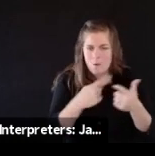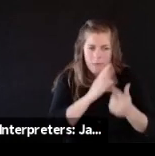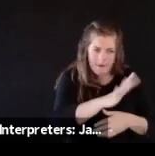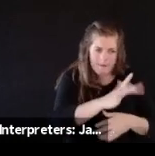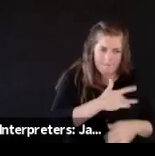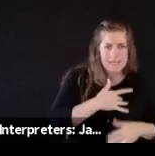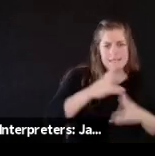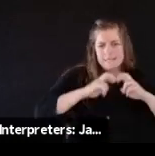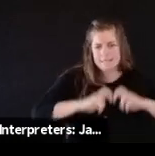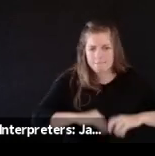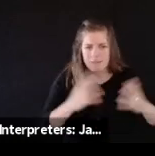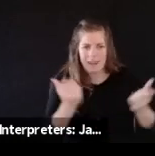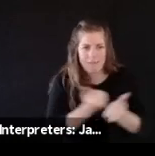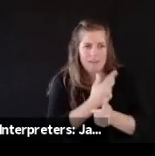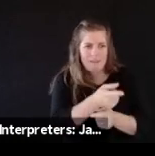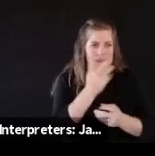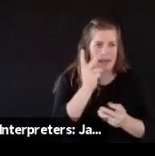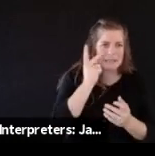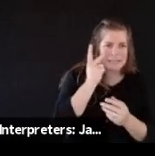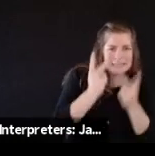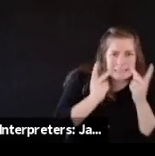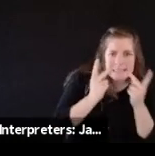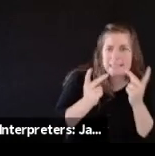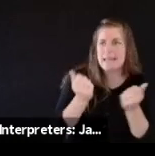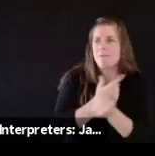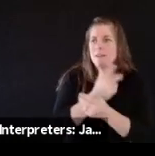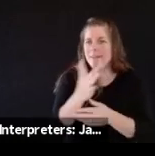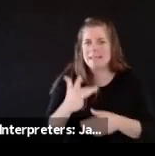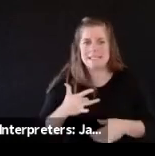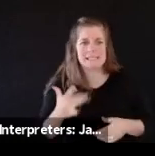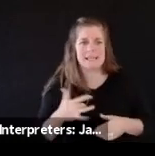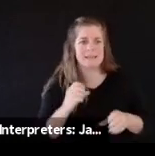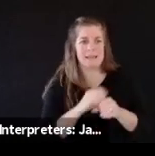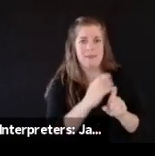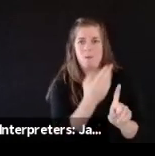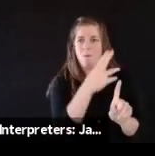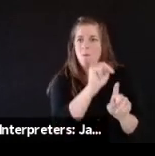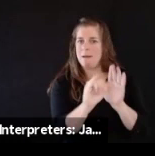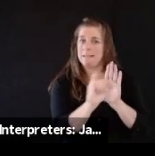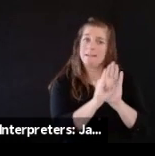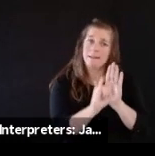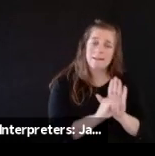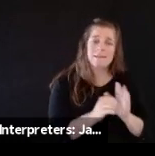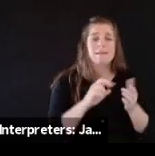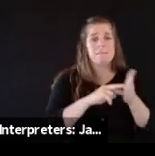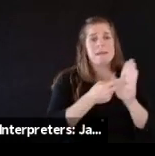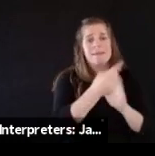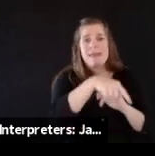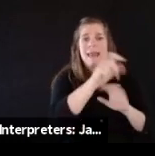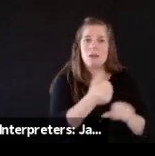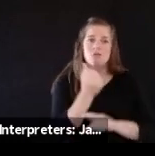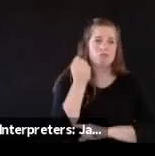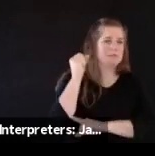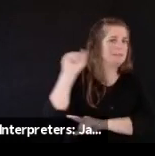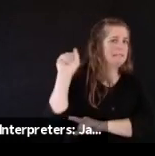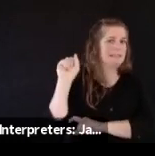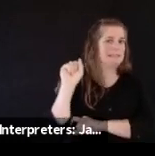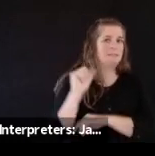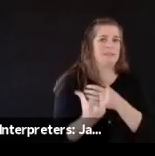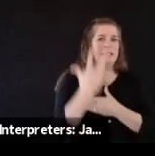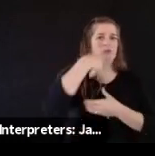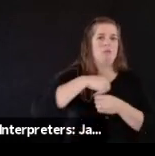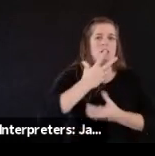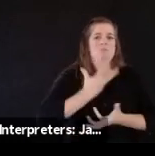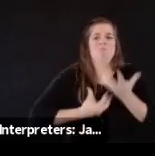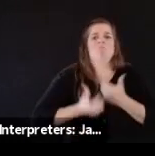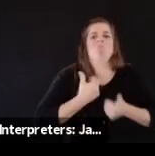what they're witnessing and what they're sensing in terms of their own identity, so that they can resist internalized racism